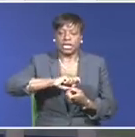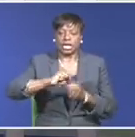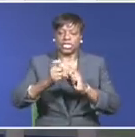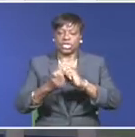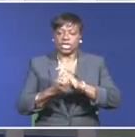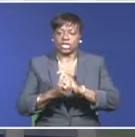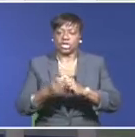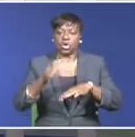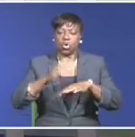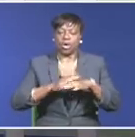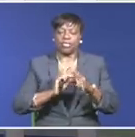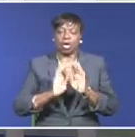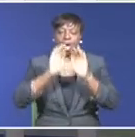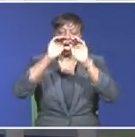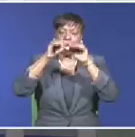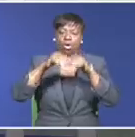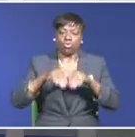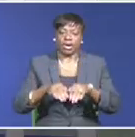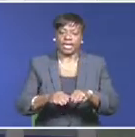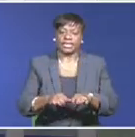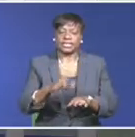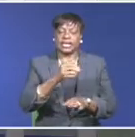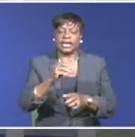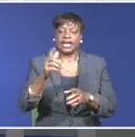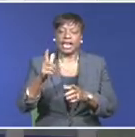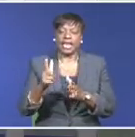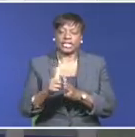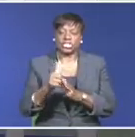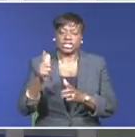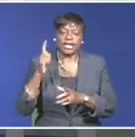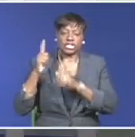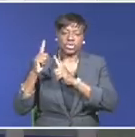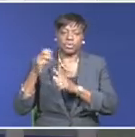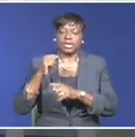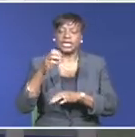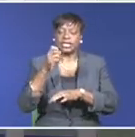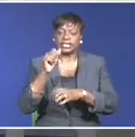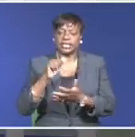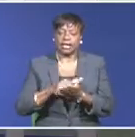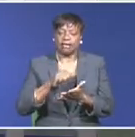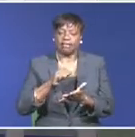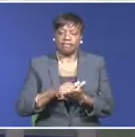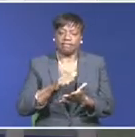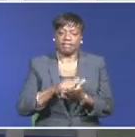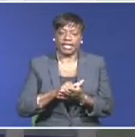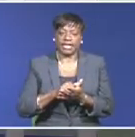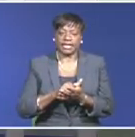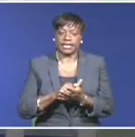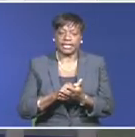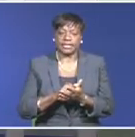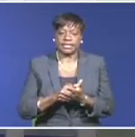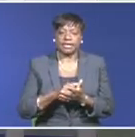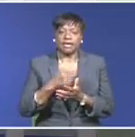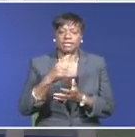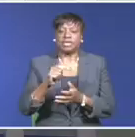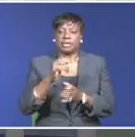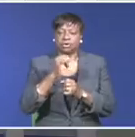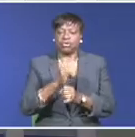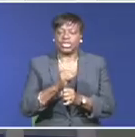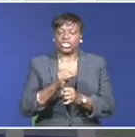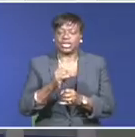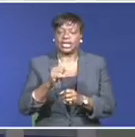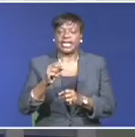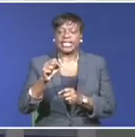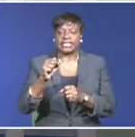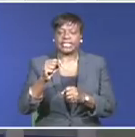with legislative changes which will solidify the government's response to thousands left in limbo by uncertain immigration status.